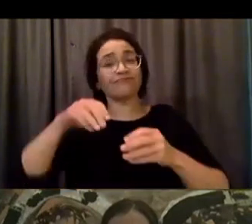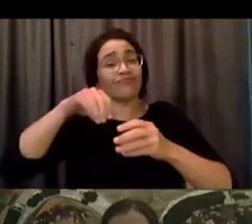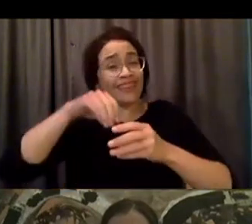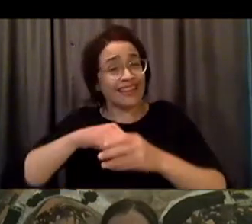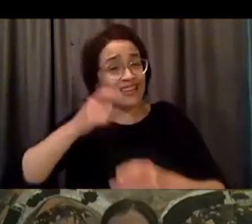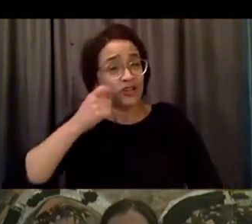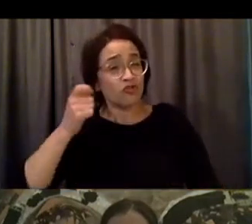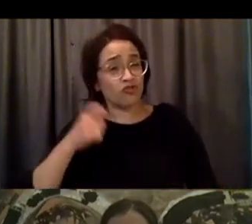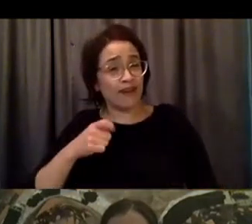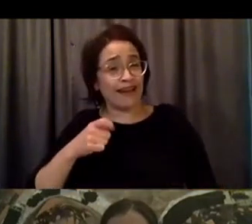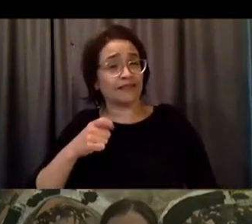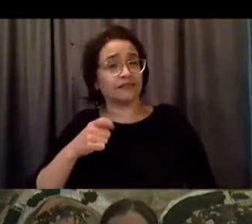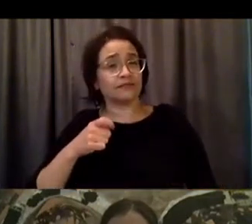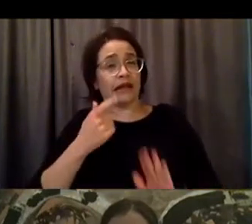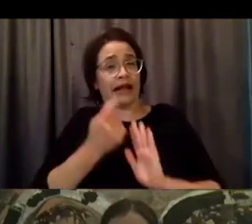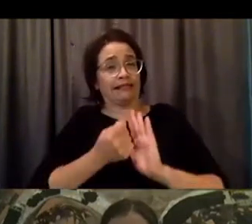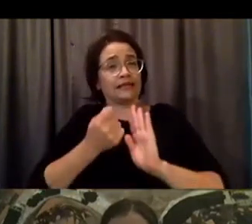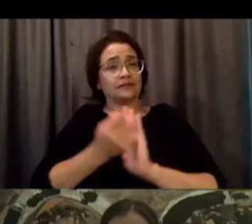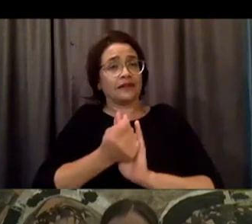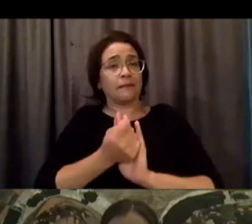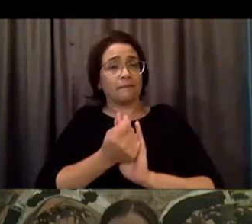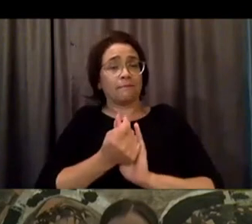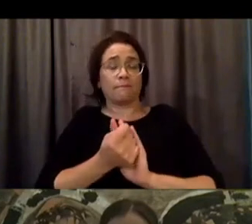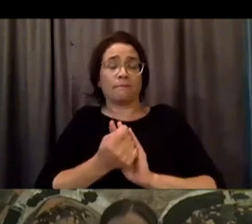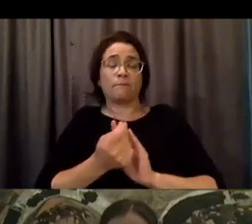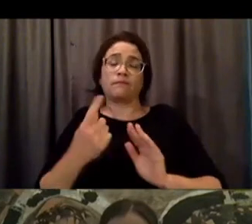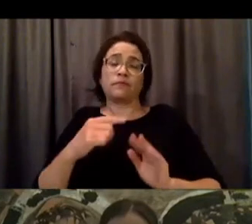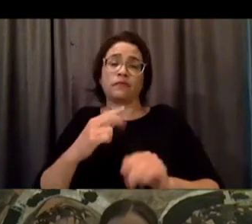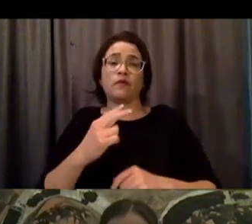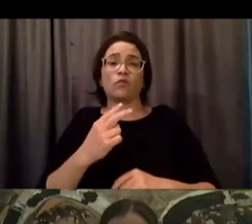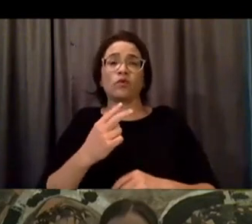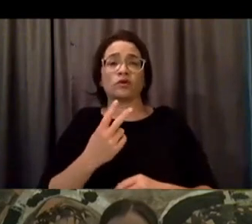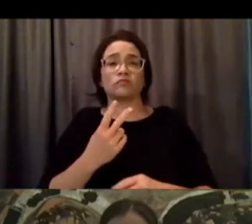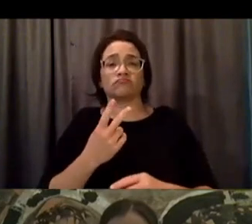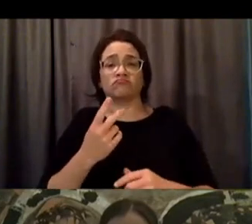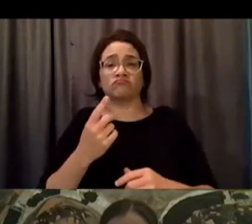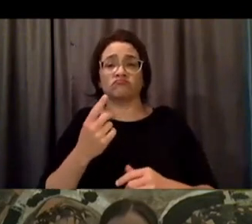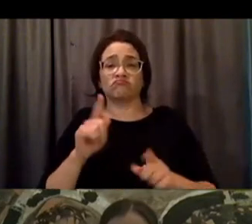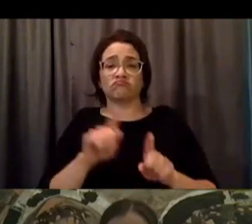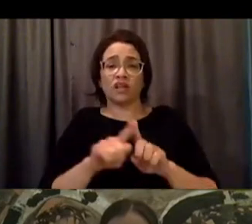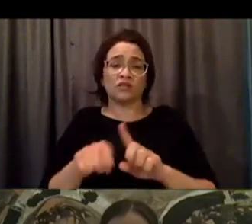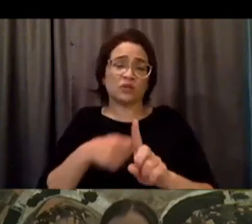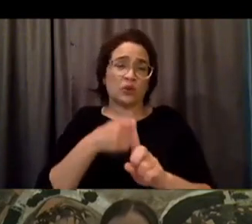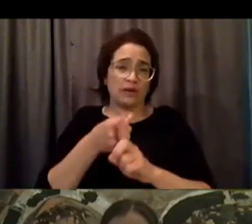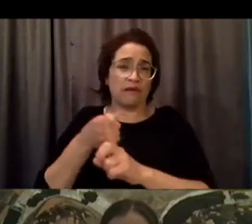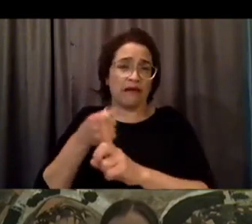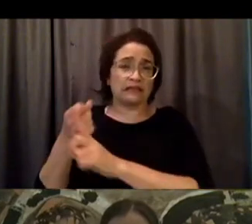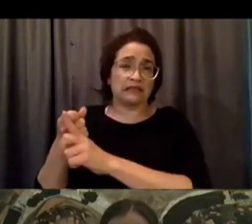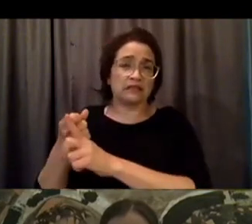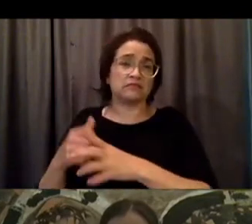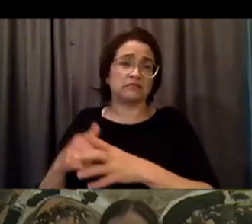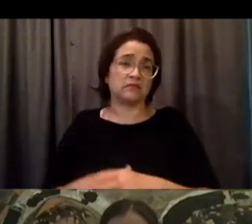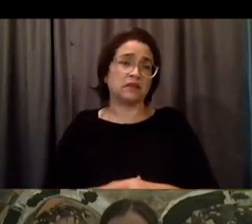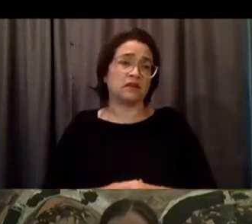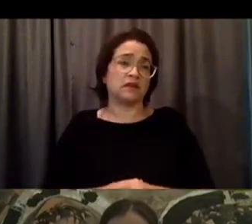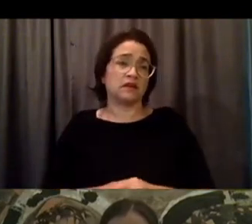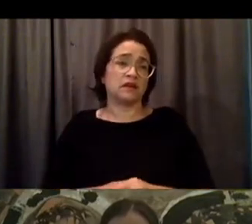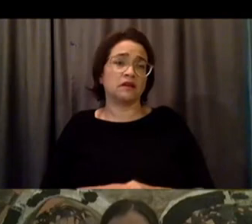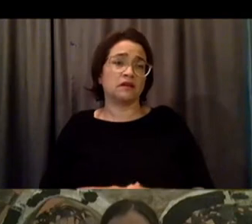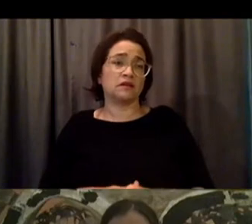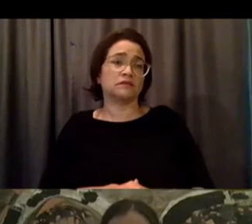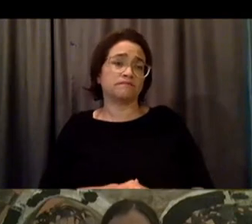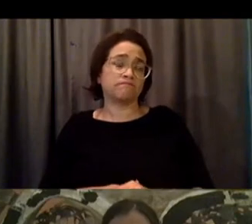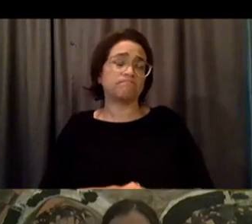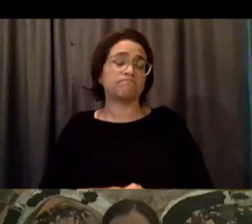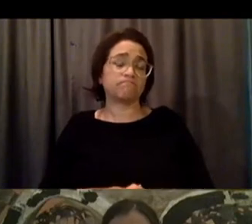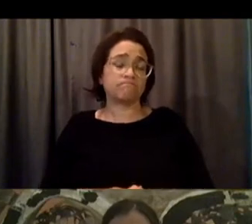caught up, shall we say, in the dragnet, for better or for worse. Well, for, not for better, but obviously for worse.